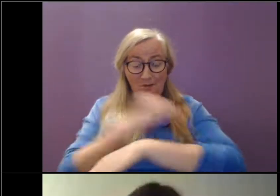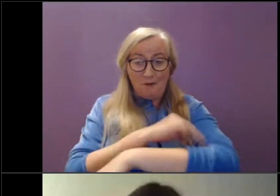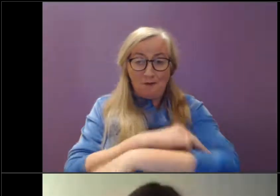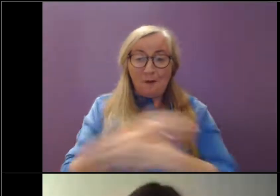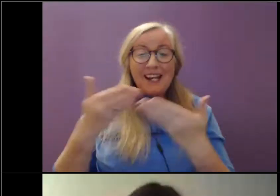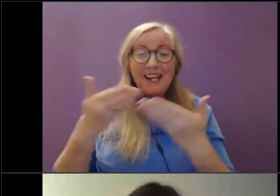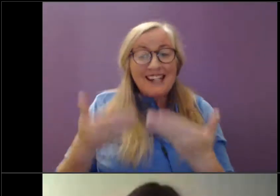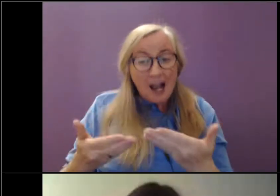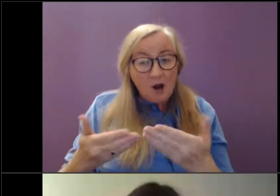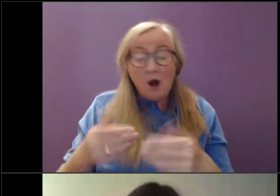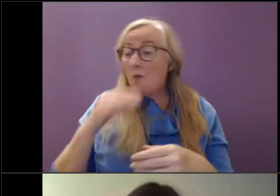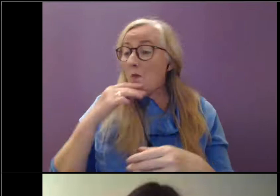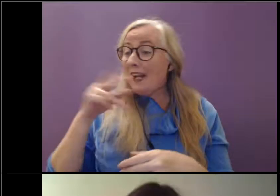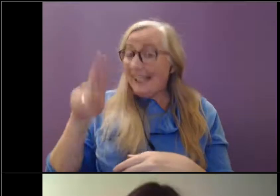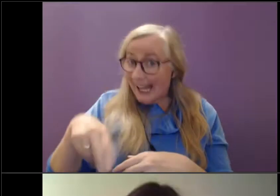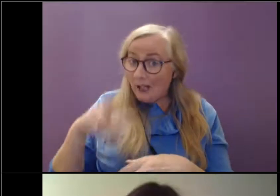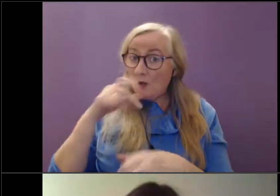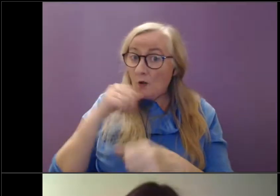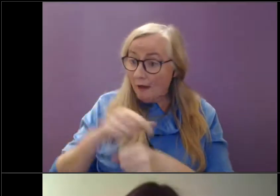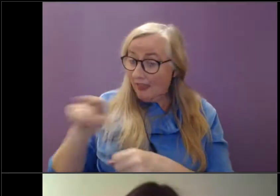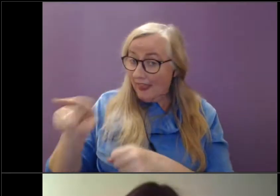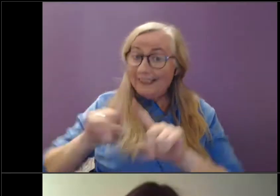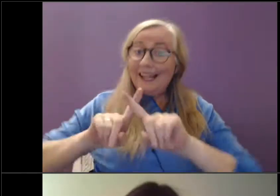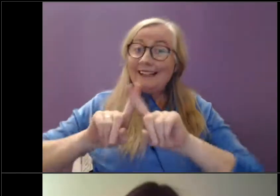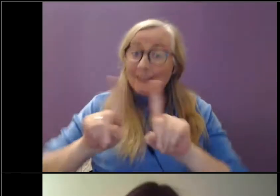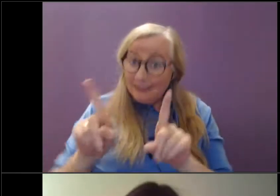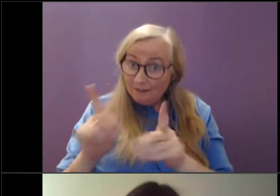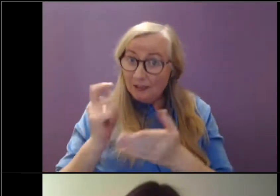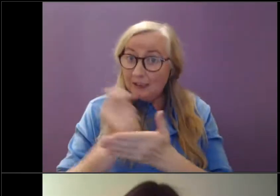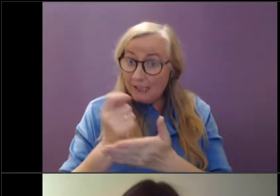different time or place to do that.